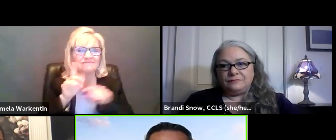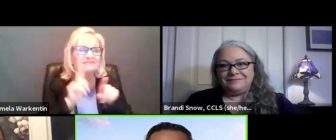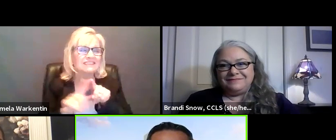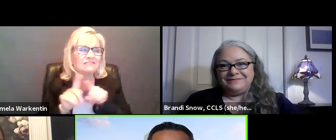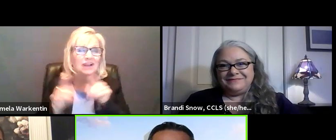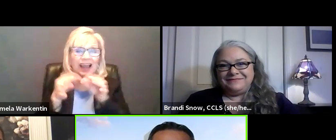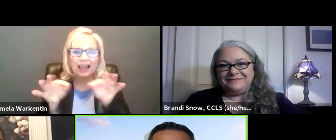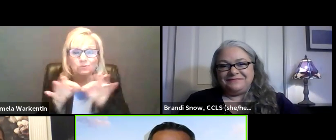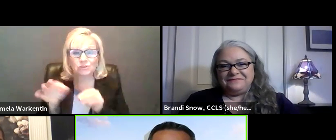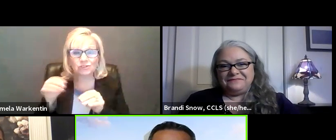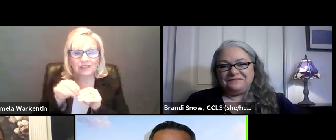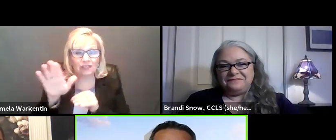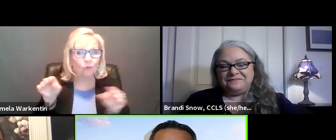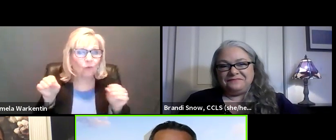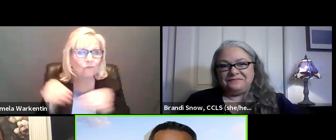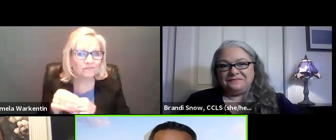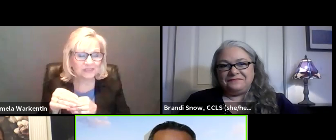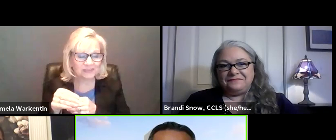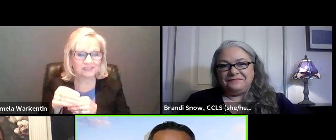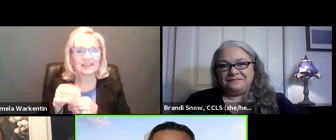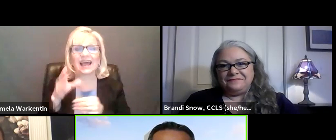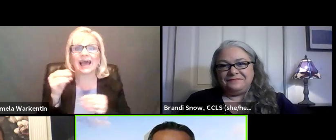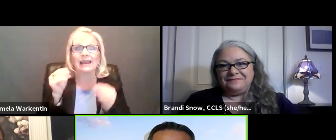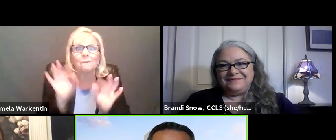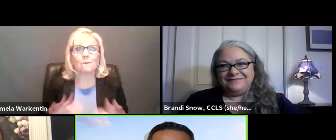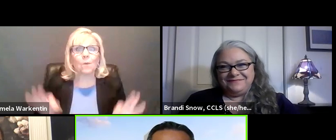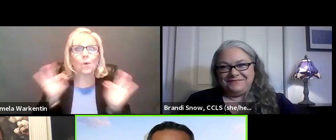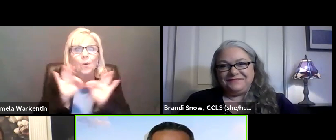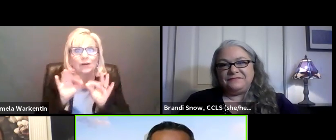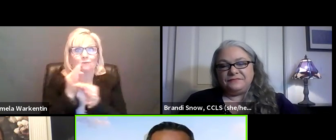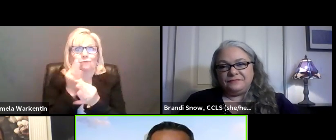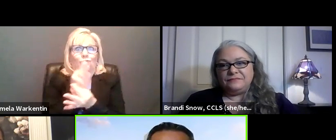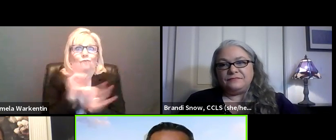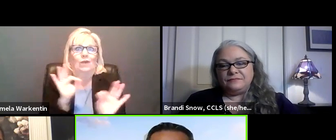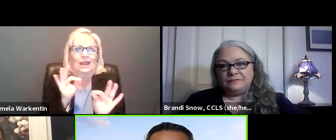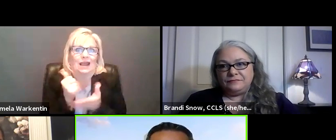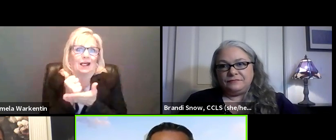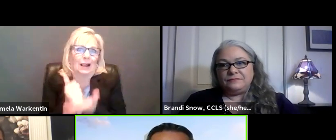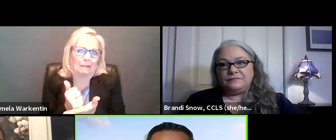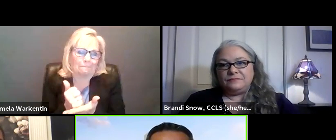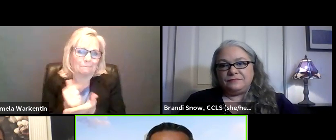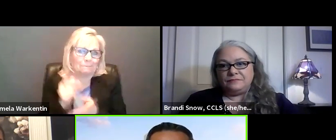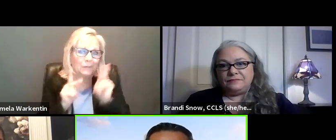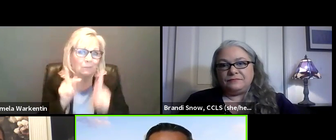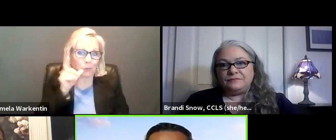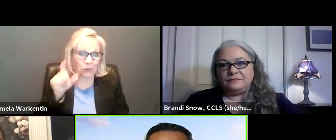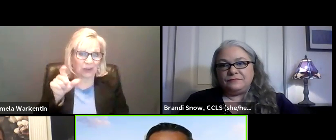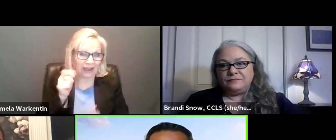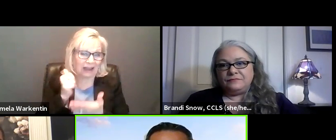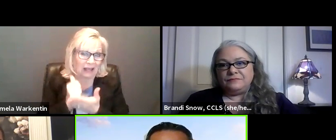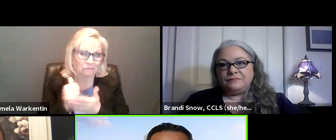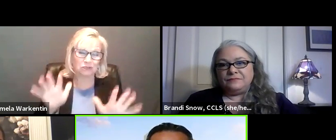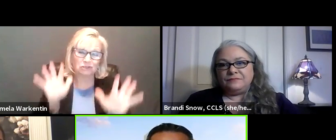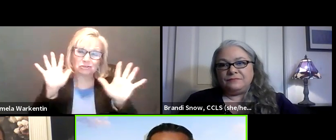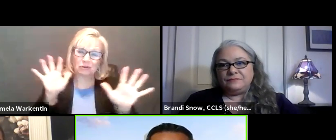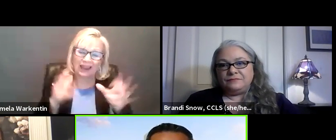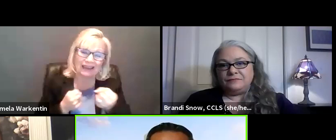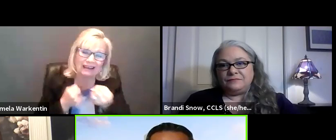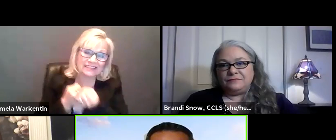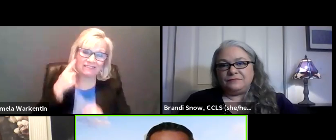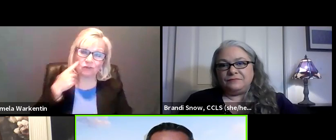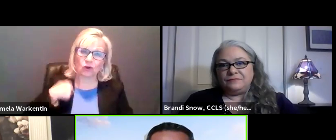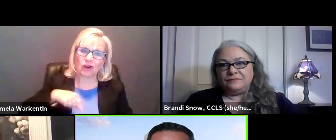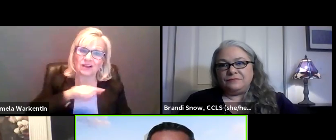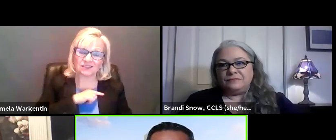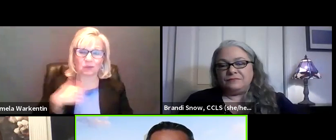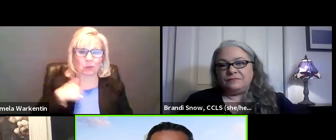organization, and they're most importantly free for those who need the help. So they're a great asset, and we have them in Fresno and across the